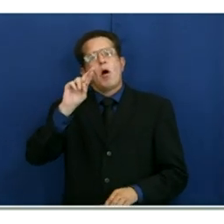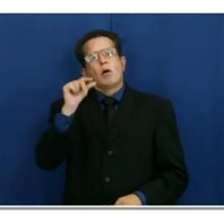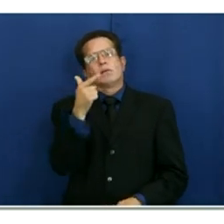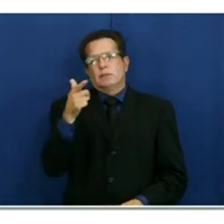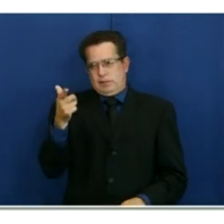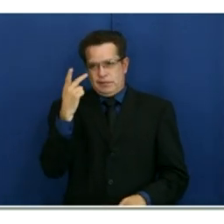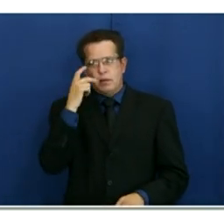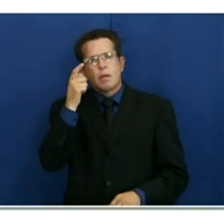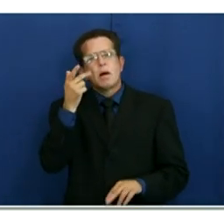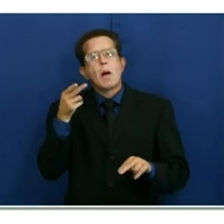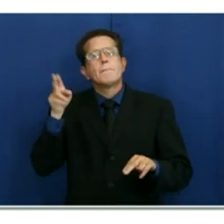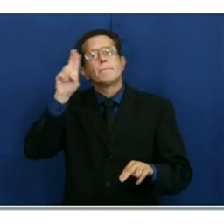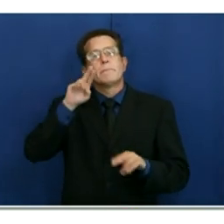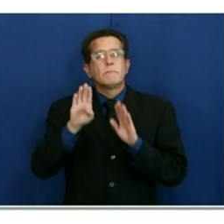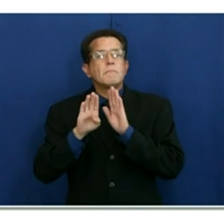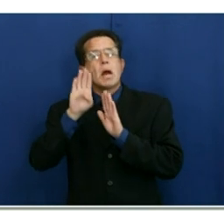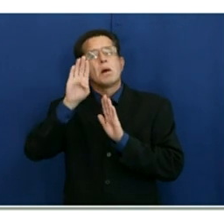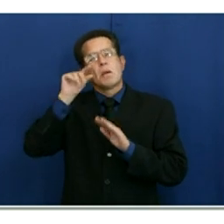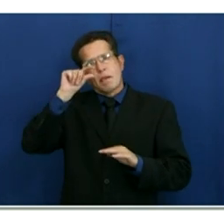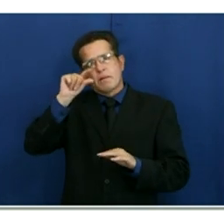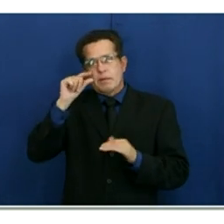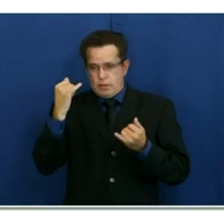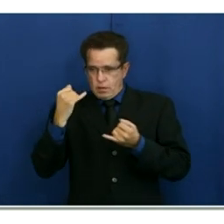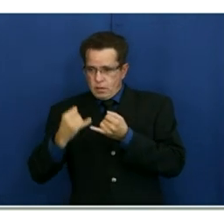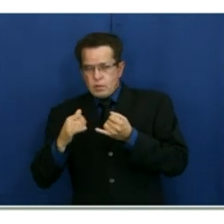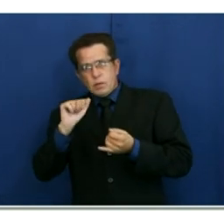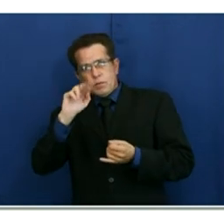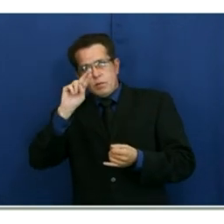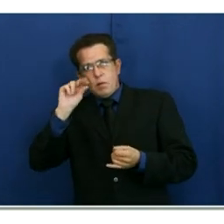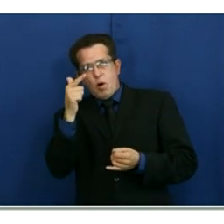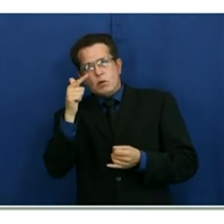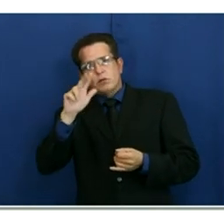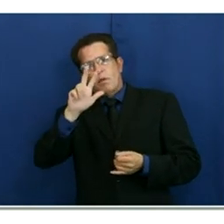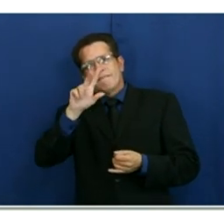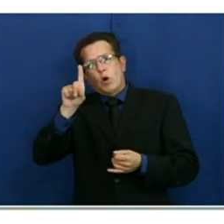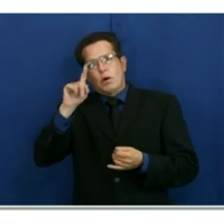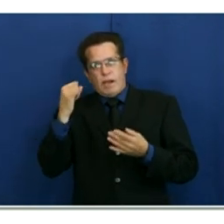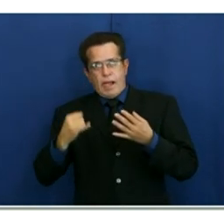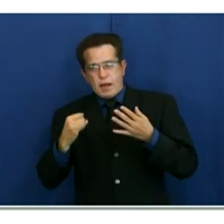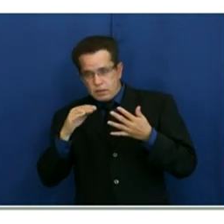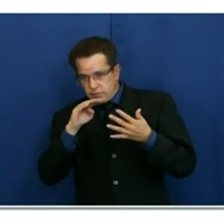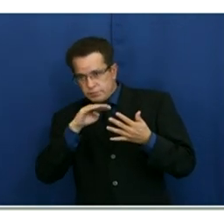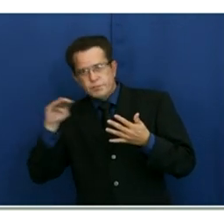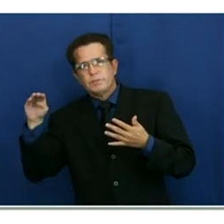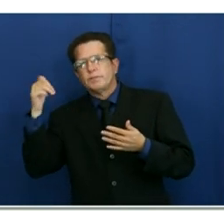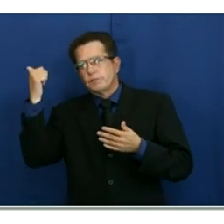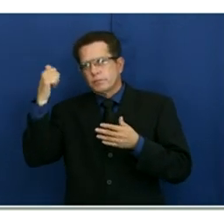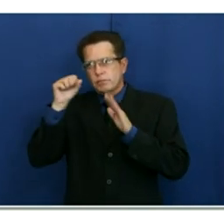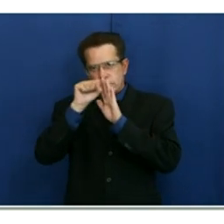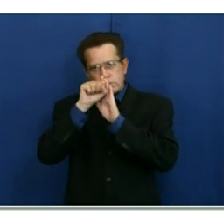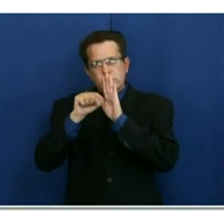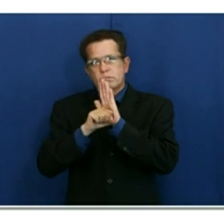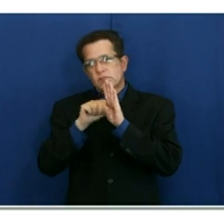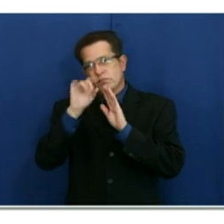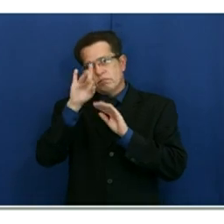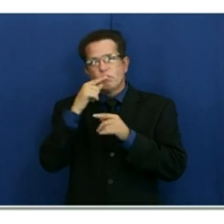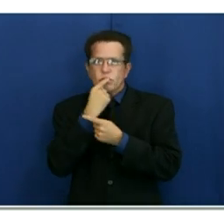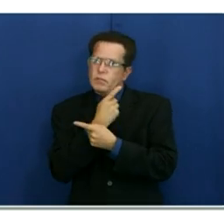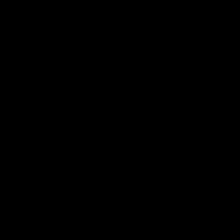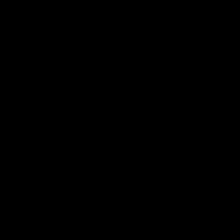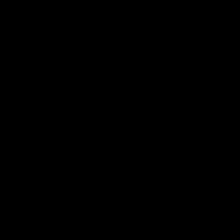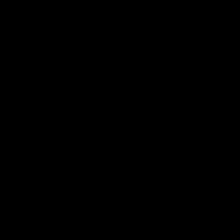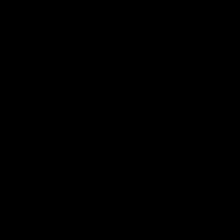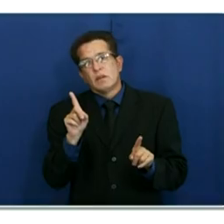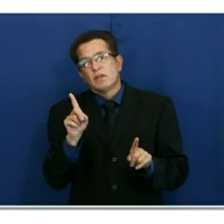to creep back up, but at the end of August, August 31st specifically, the state rolled out